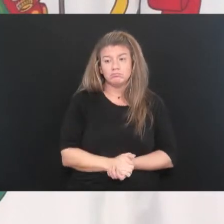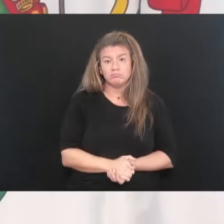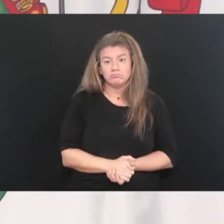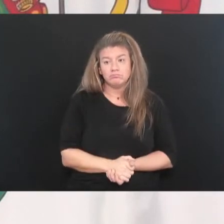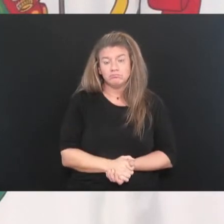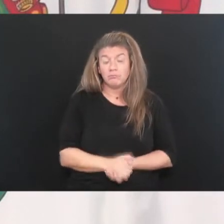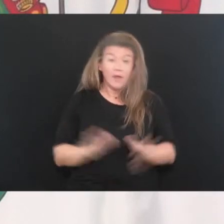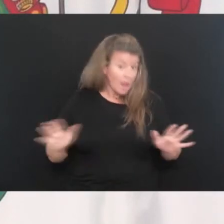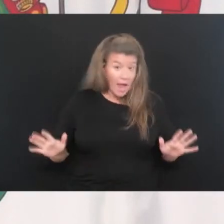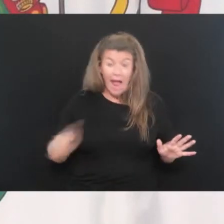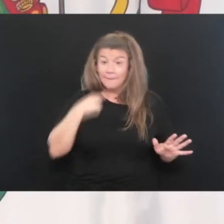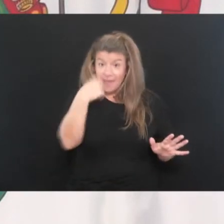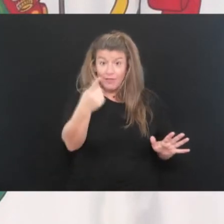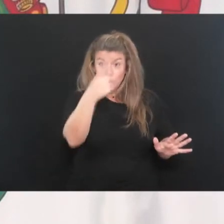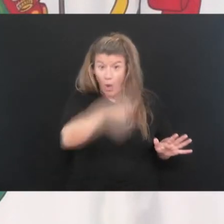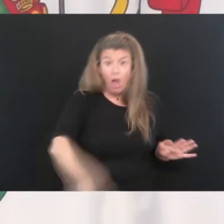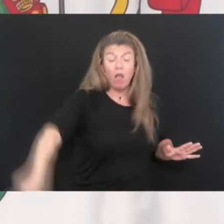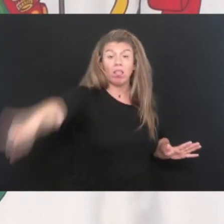telling